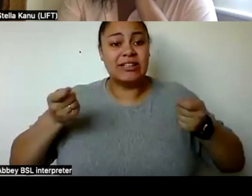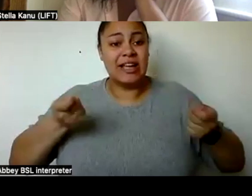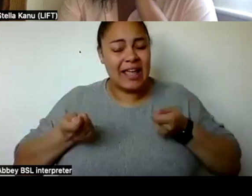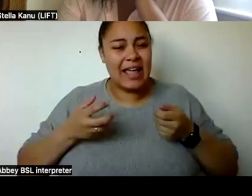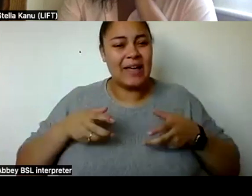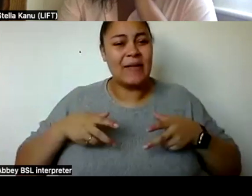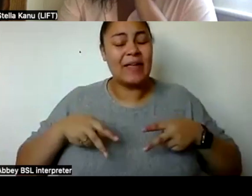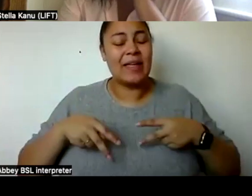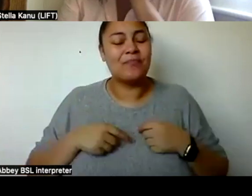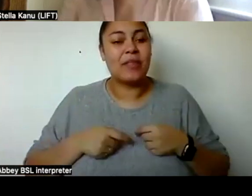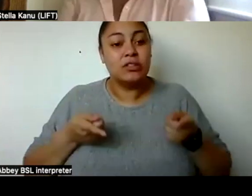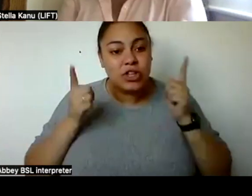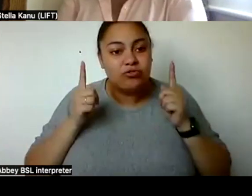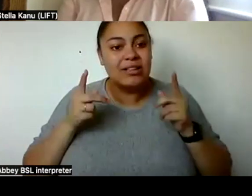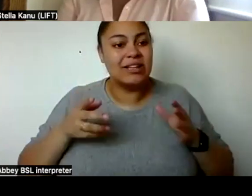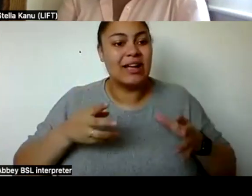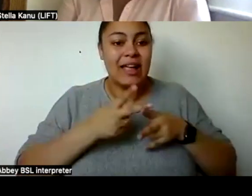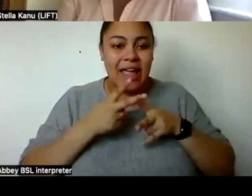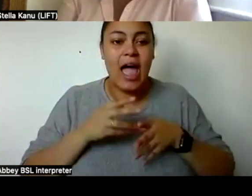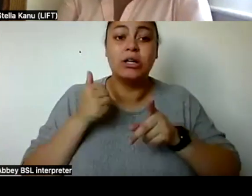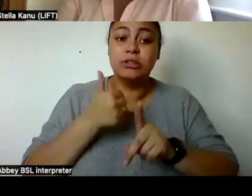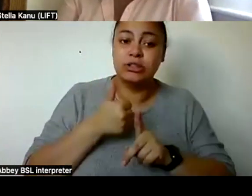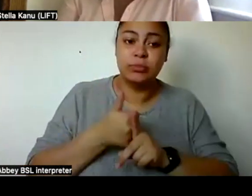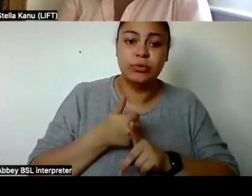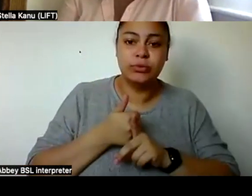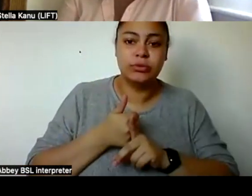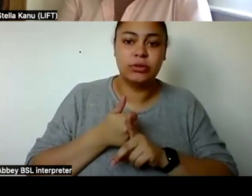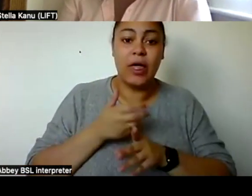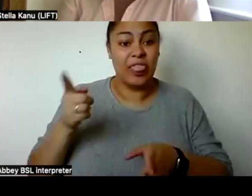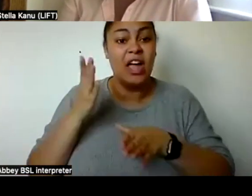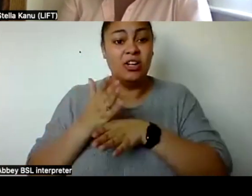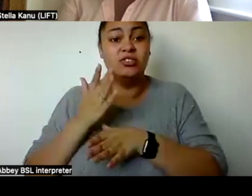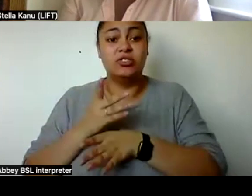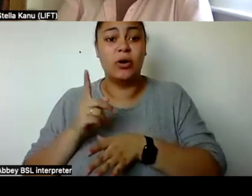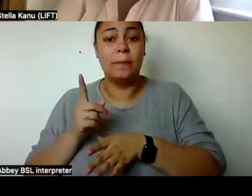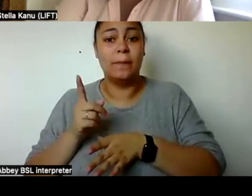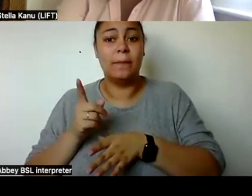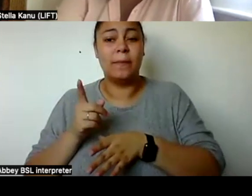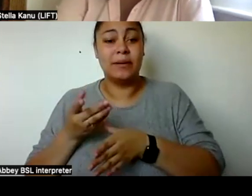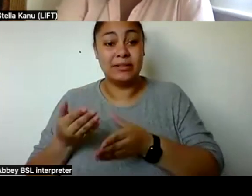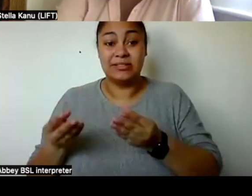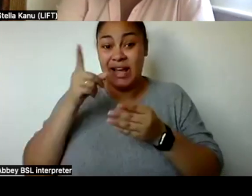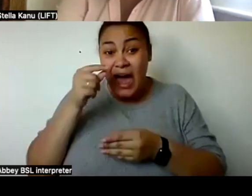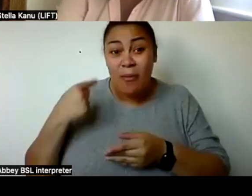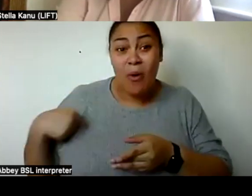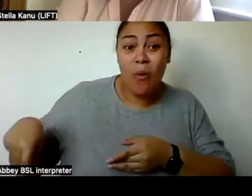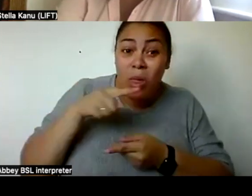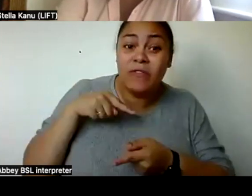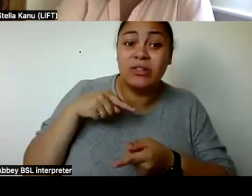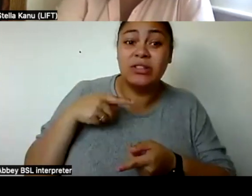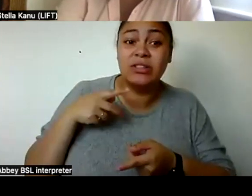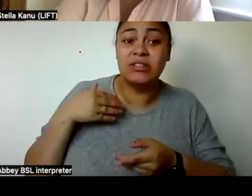of empowerment, and a head of belonging. And their jobs are to enable all of us, freelancers